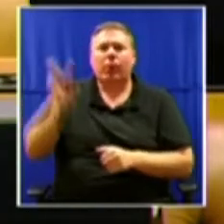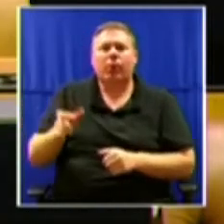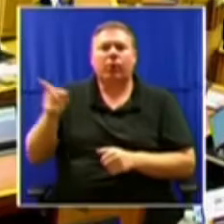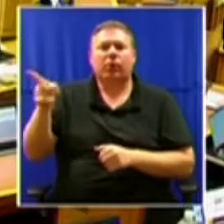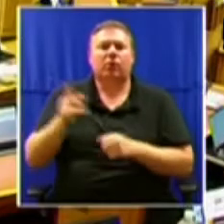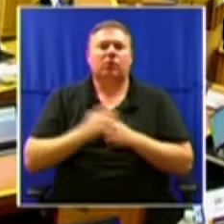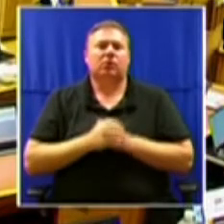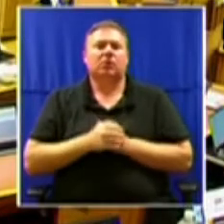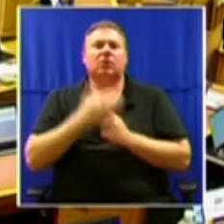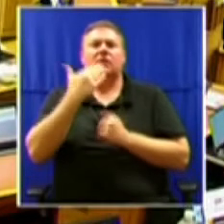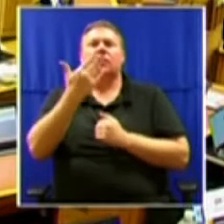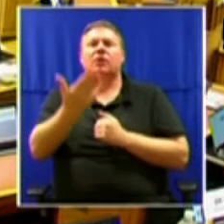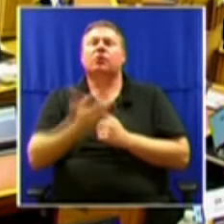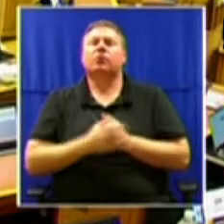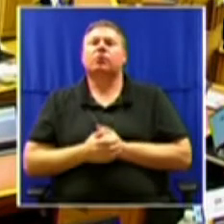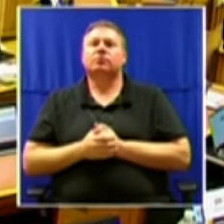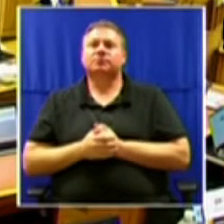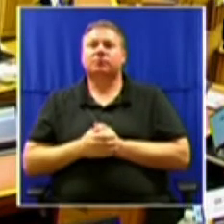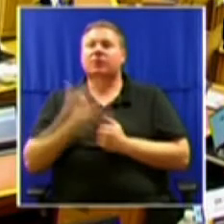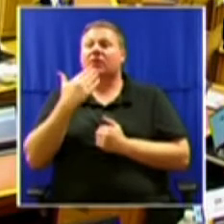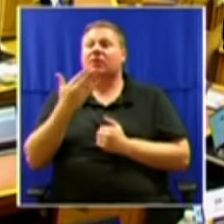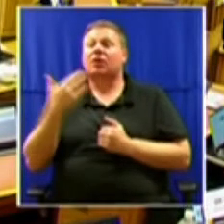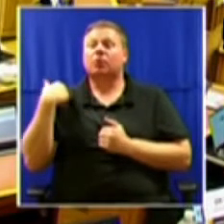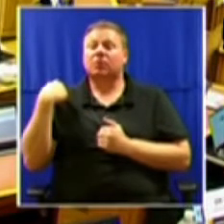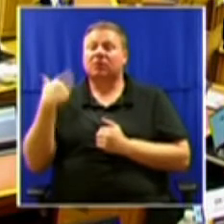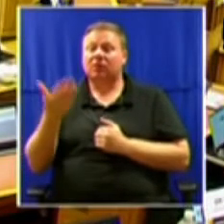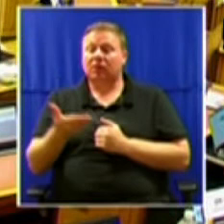Thank you, Minister.